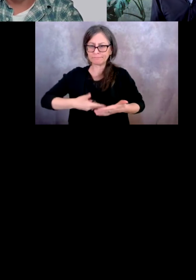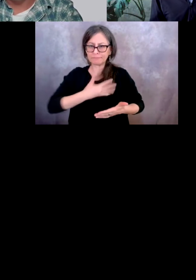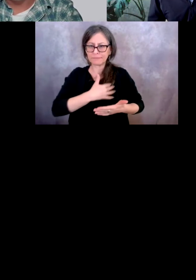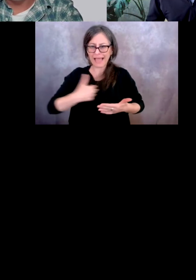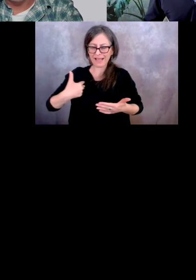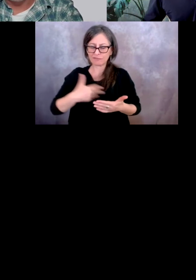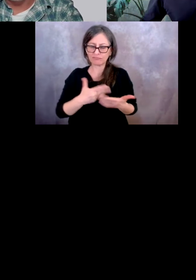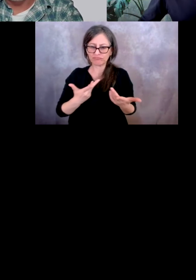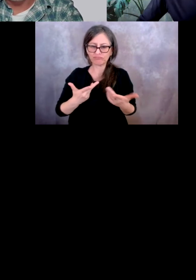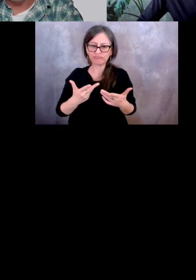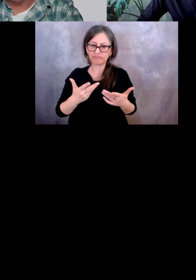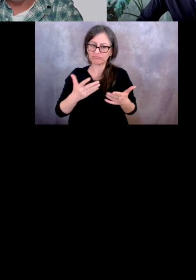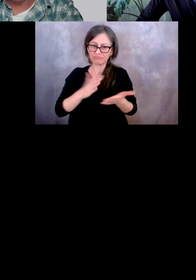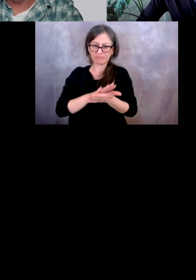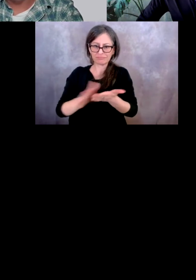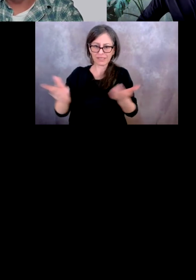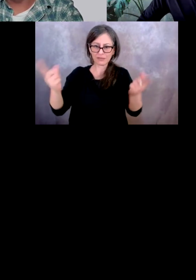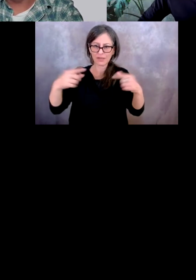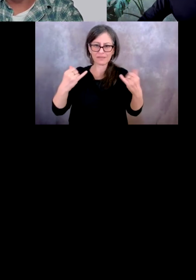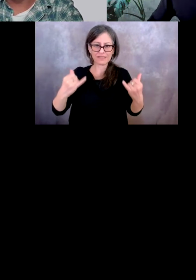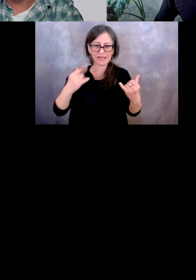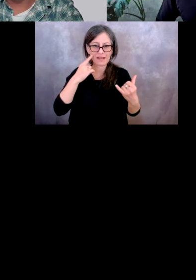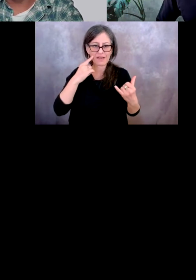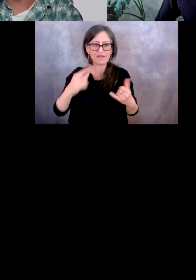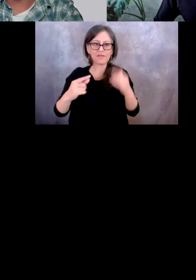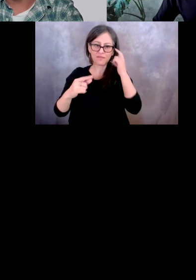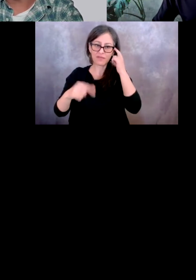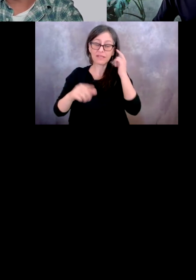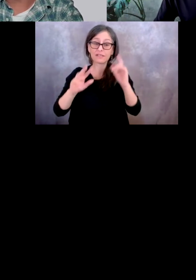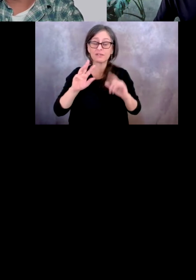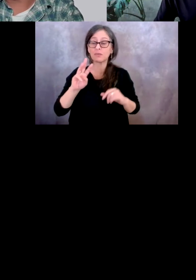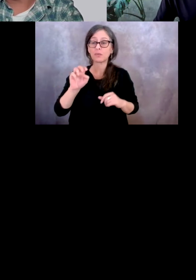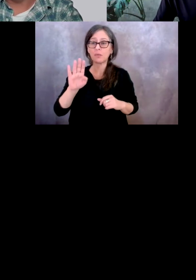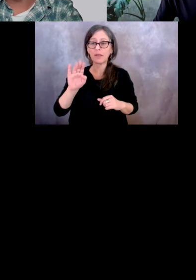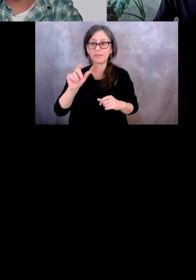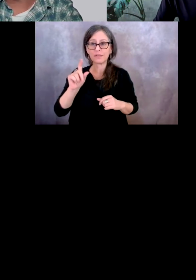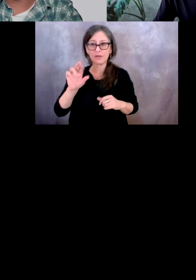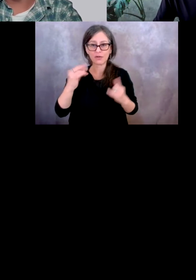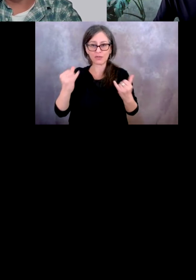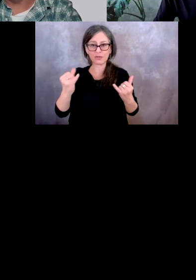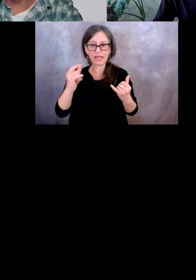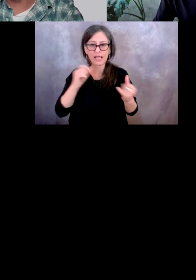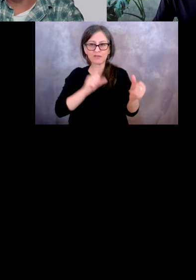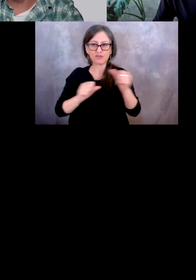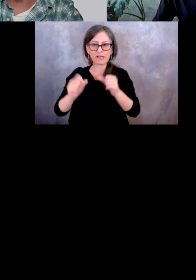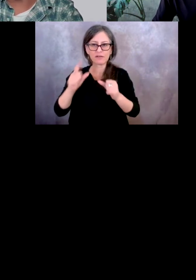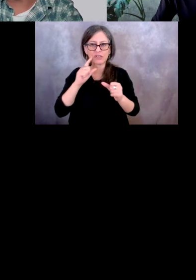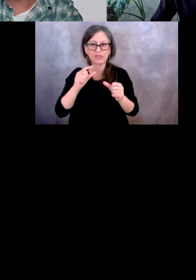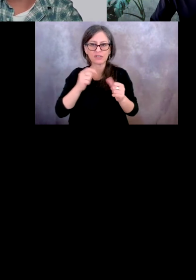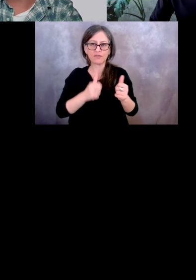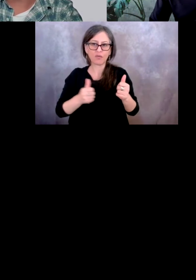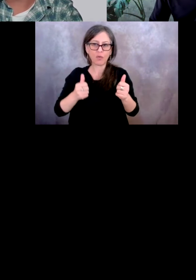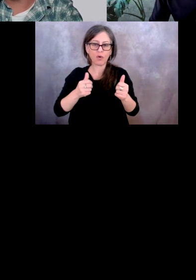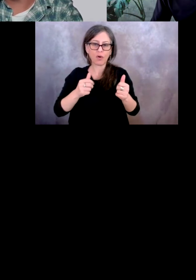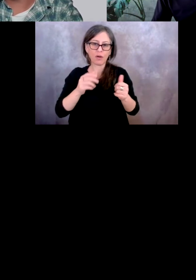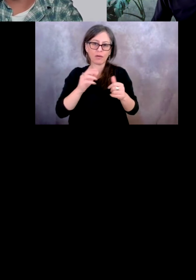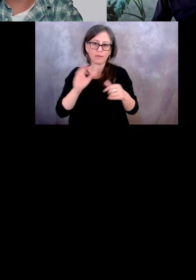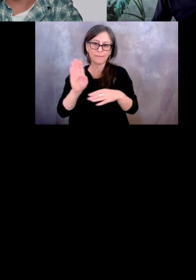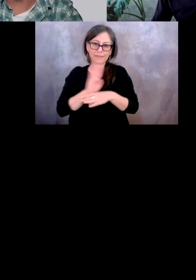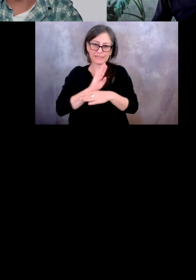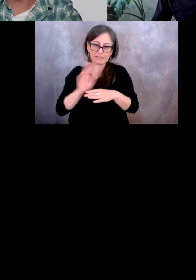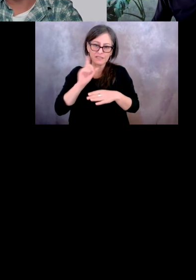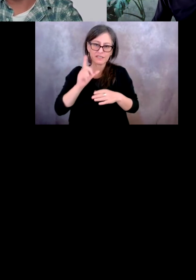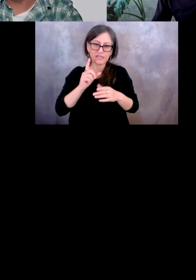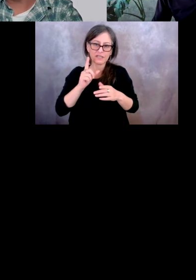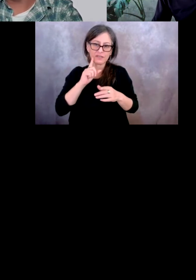have you all here today for our Indeem webinar. This is our second webinar of the month. And this is strategies for employers to increase self-identification